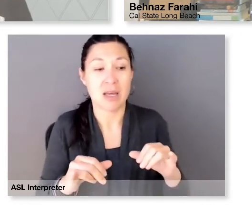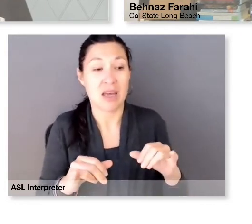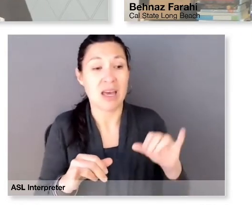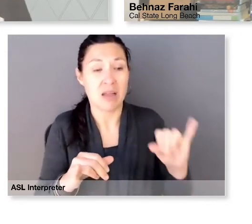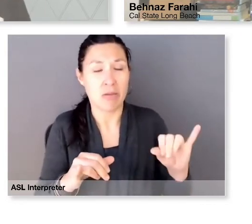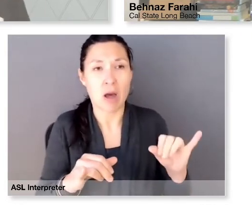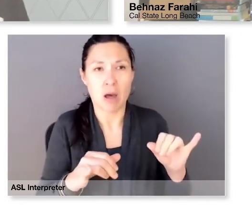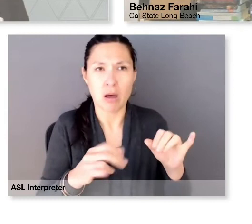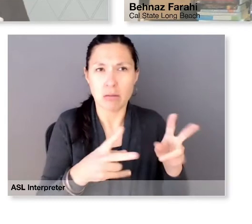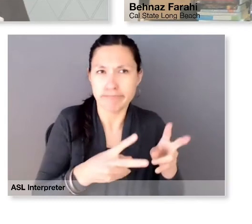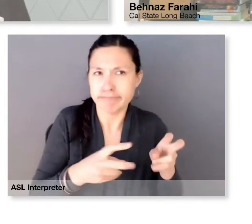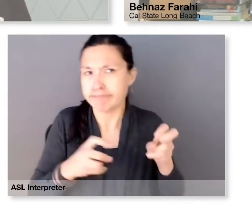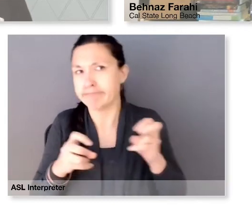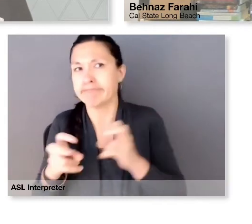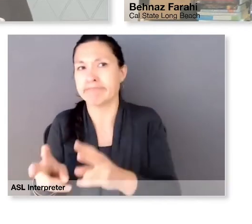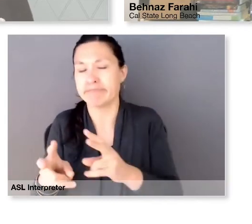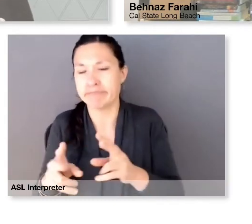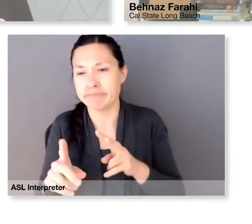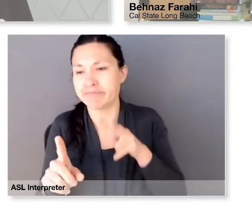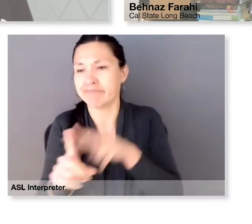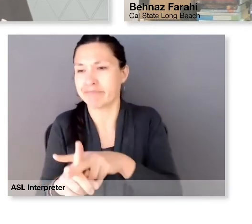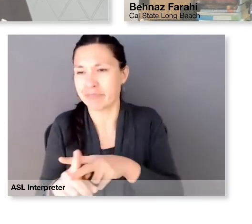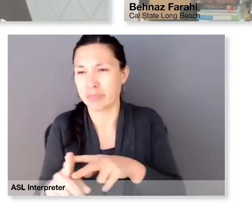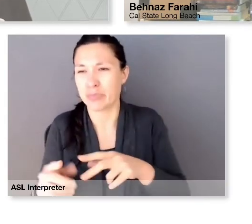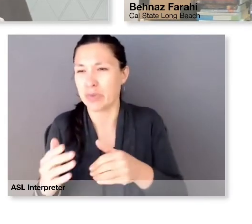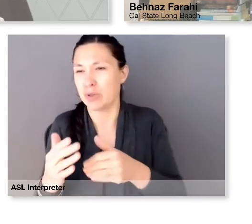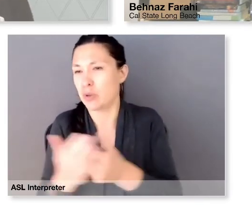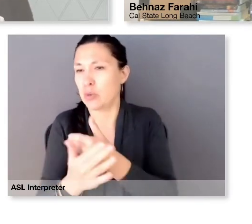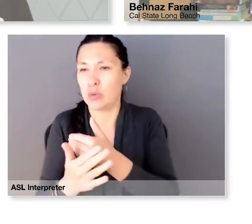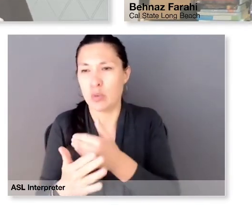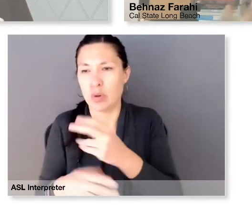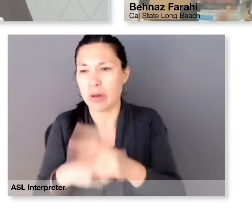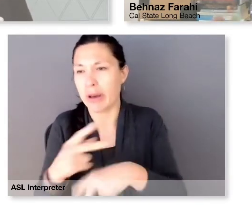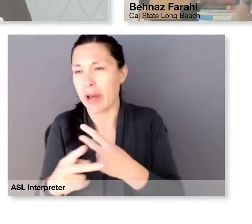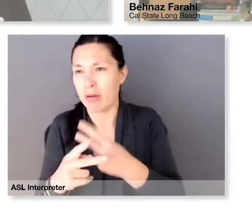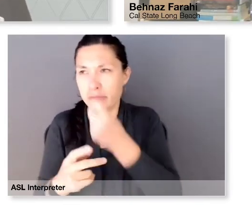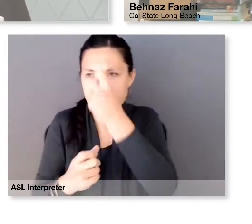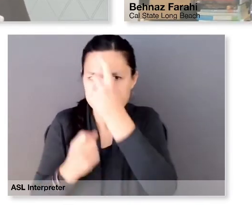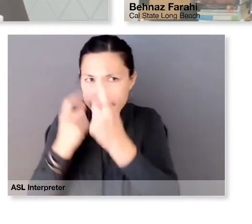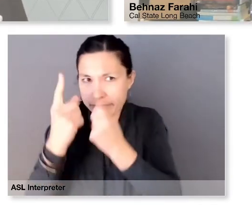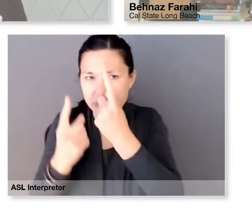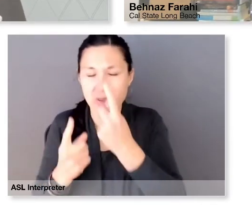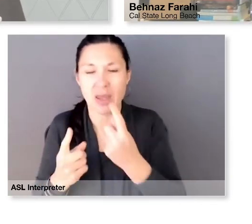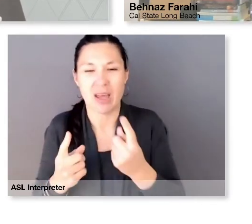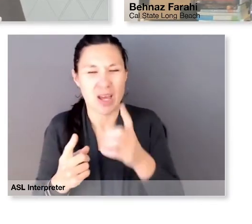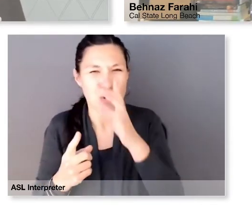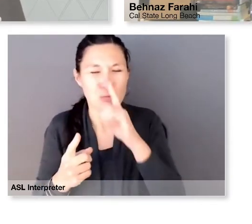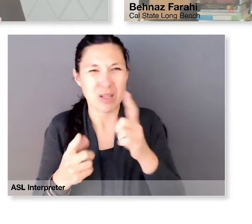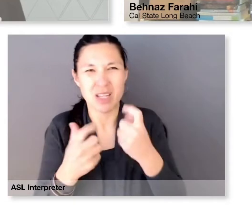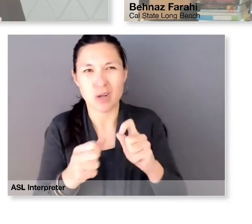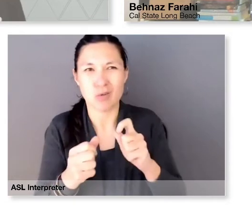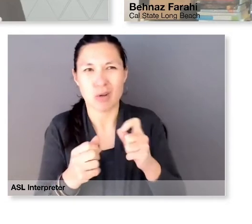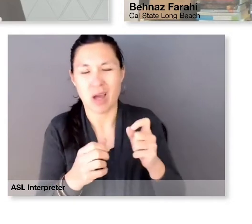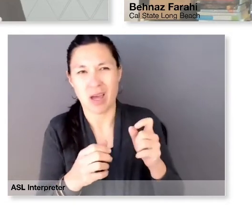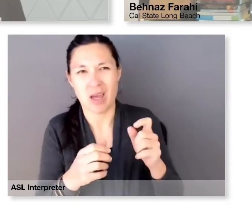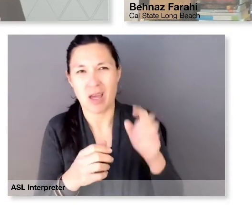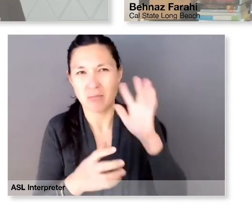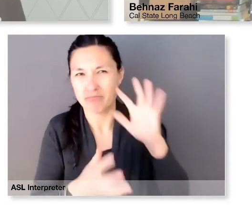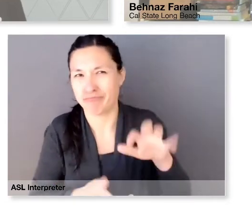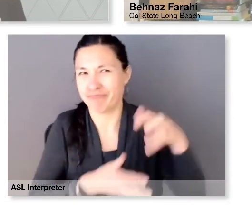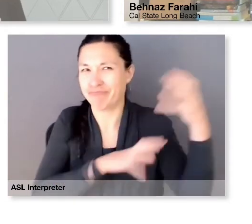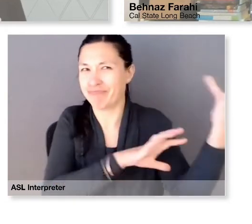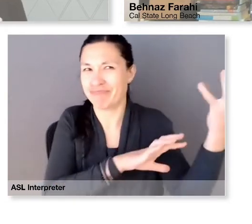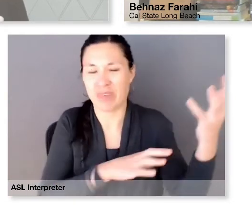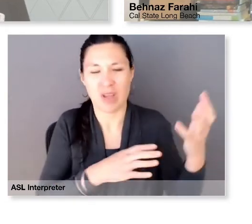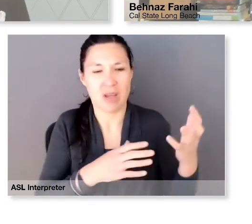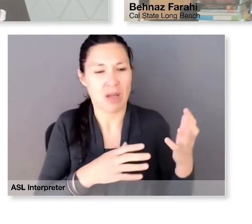to bring a new sort of insights, or in a way kind of subvert certain dominant